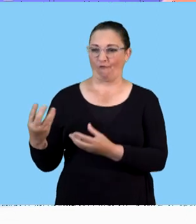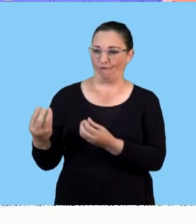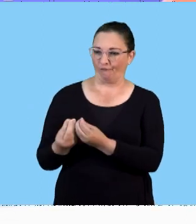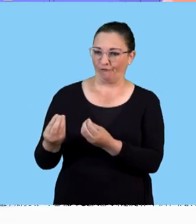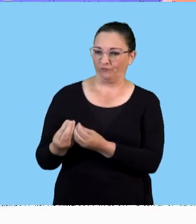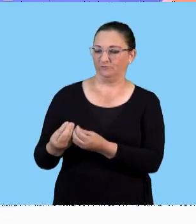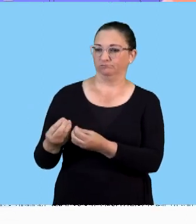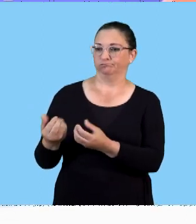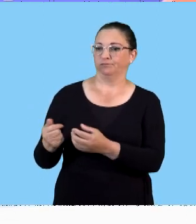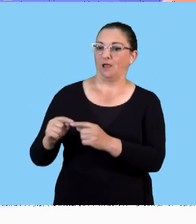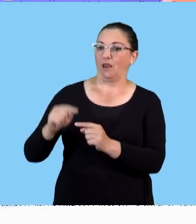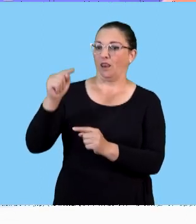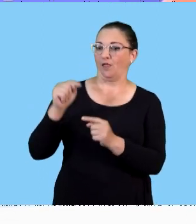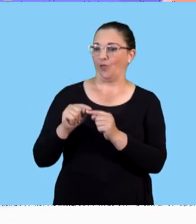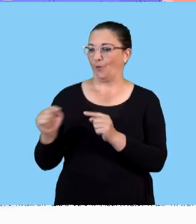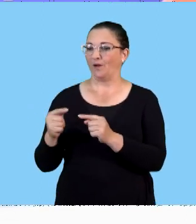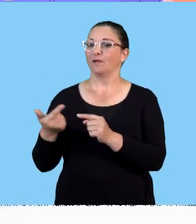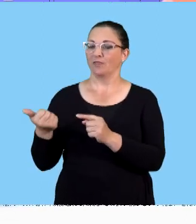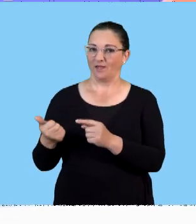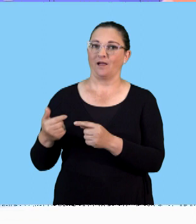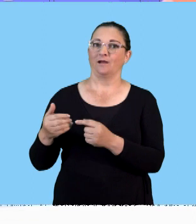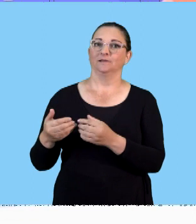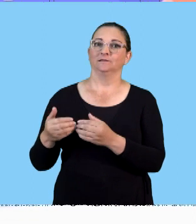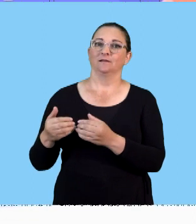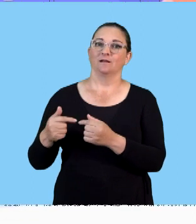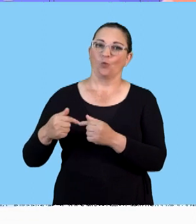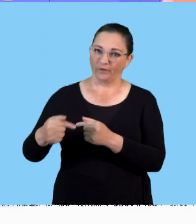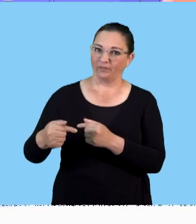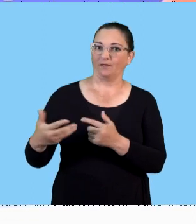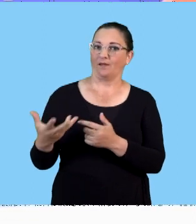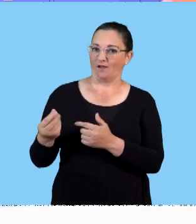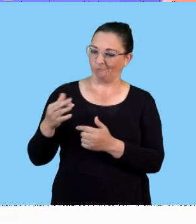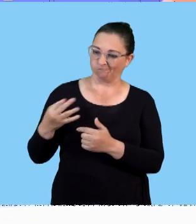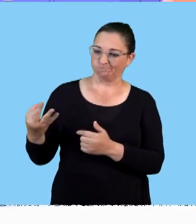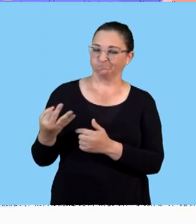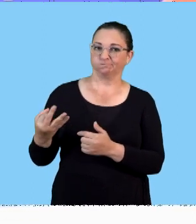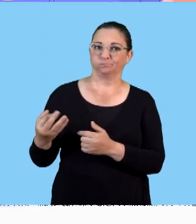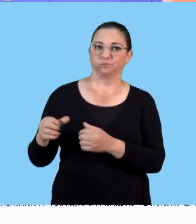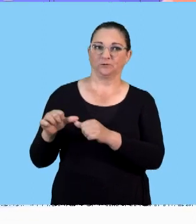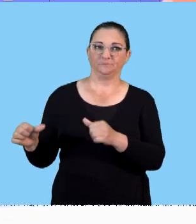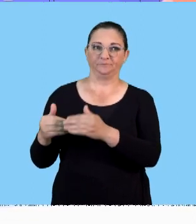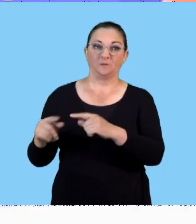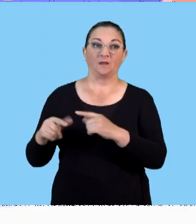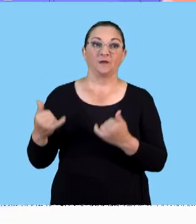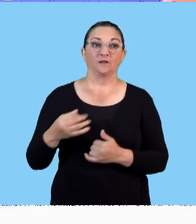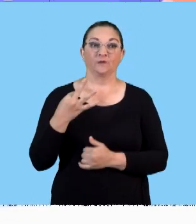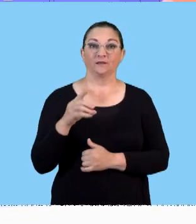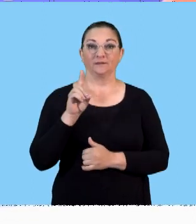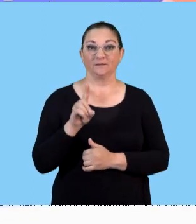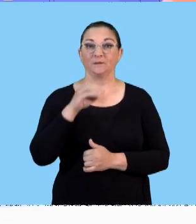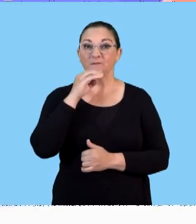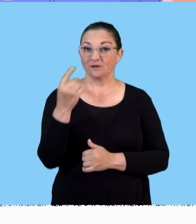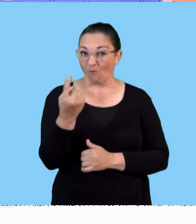have length, width and height. Then important, 3D shapes have depth, which means they also